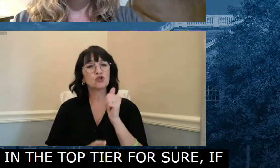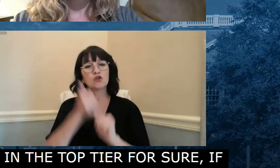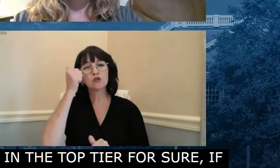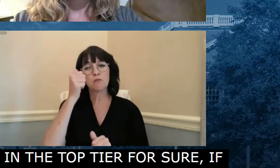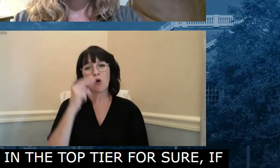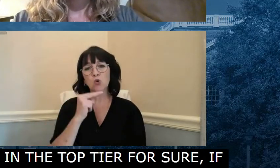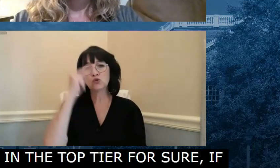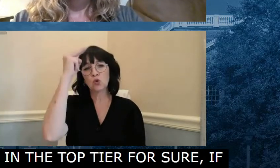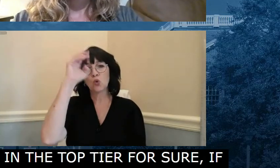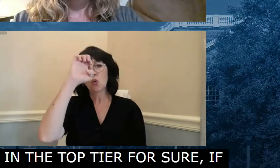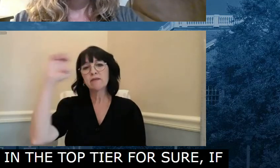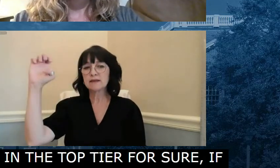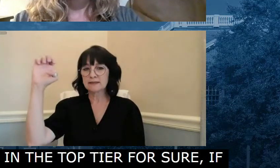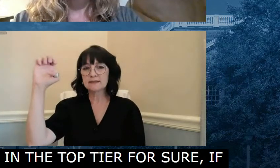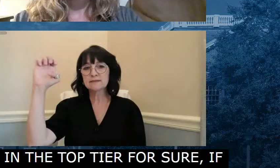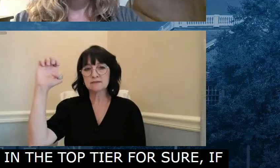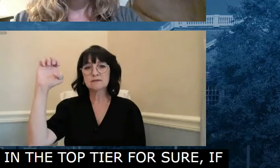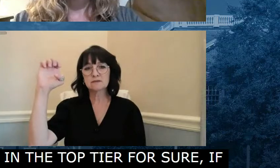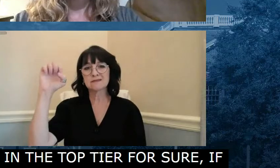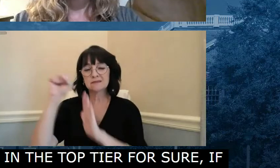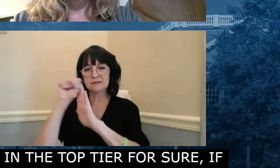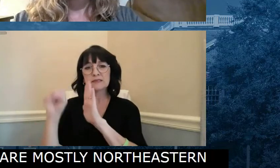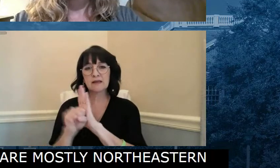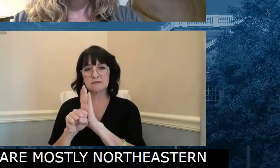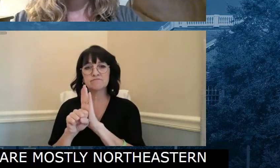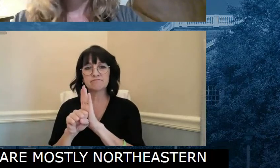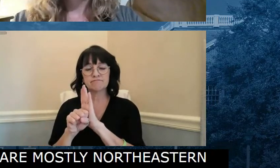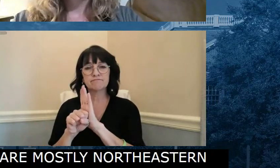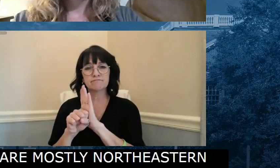northeastern states. And